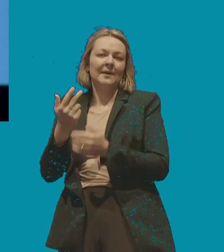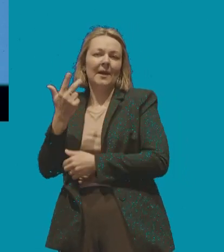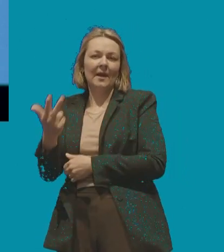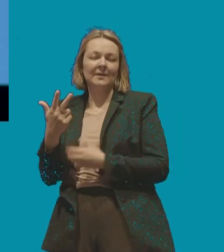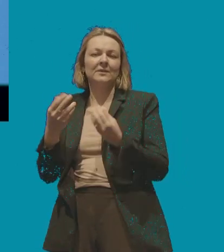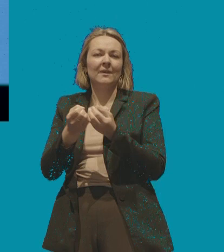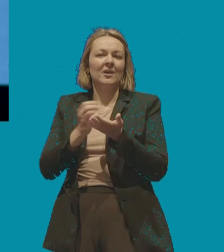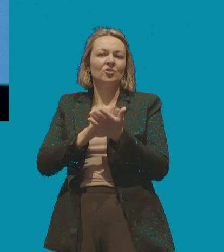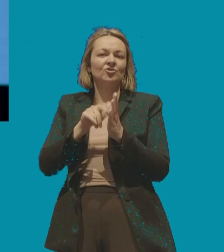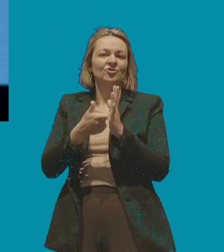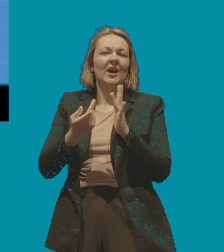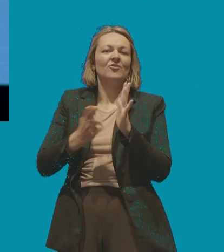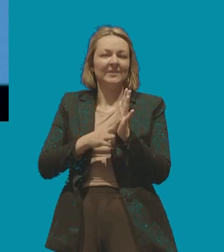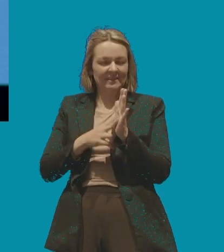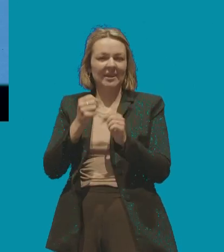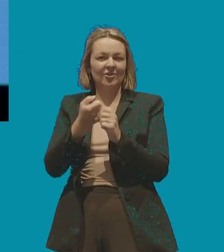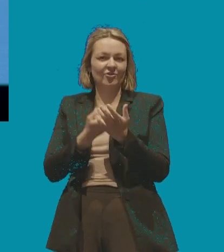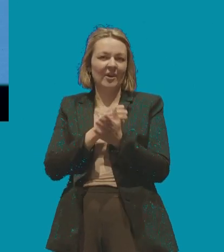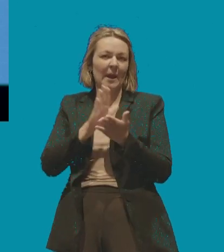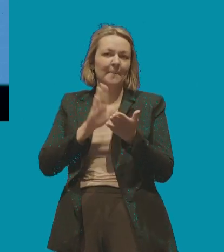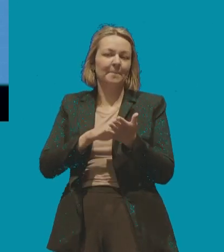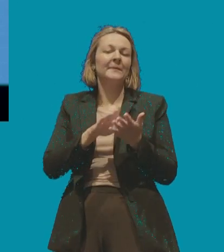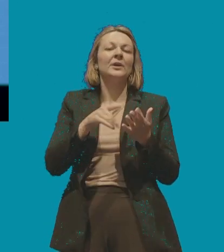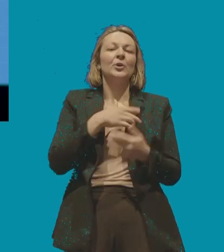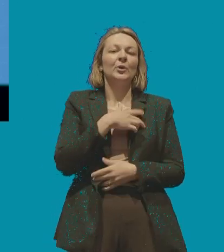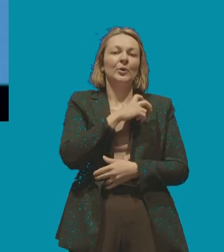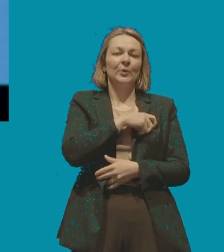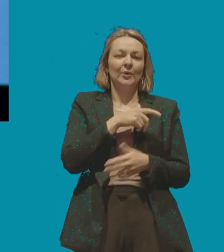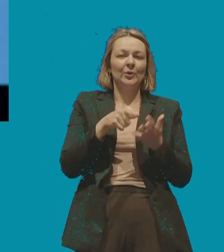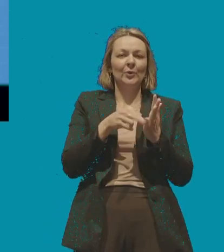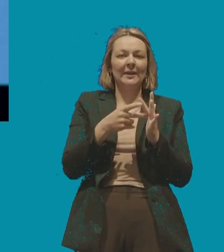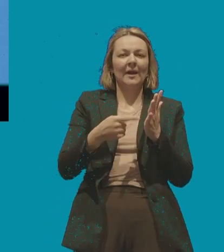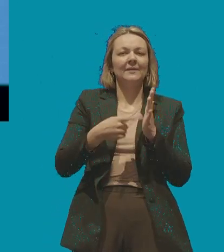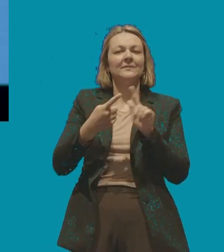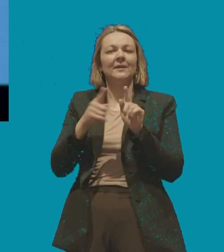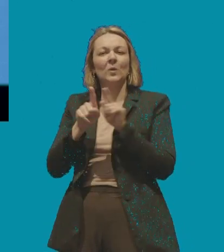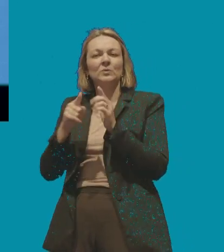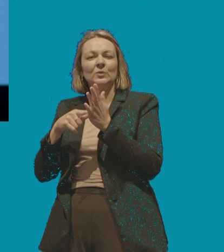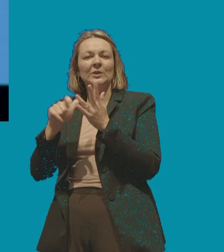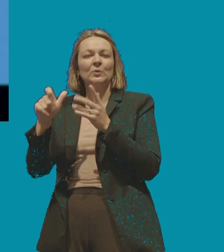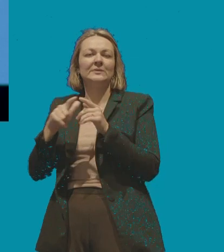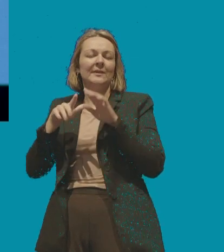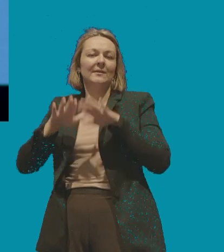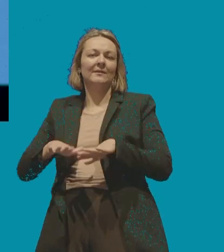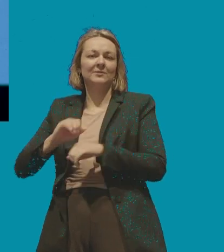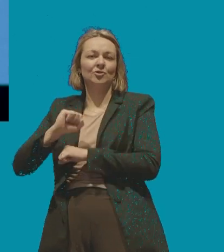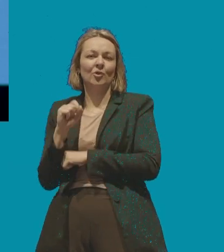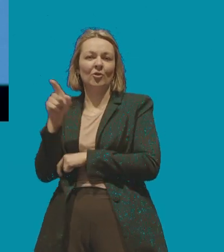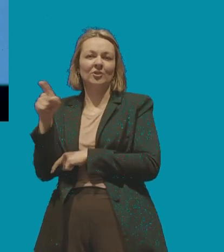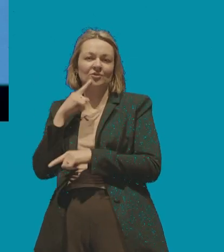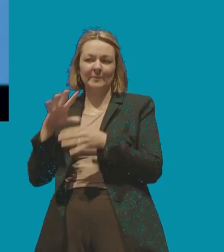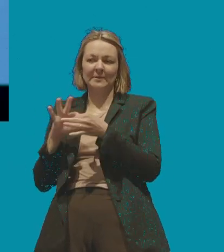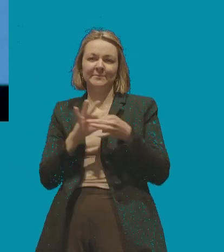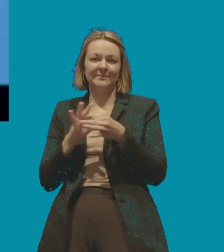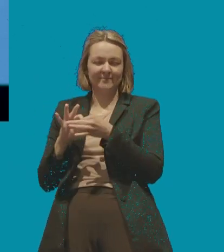Sharon Graham, now the General Secretary of Unite, and Ros Foyer, the General Secretary of the Scottish TUC. Aged 26, he became an organiser